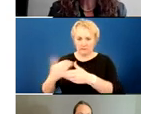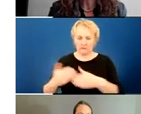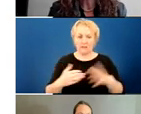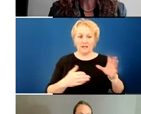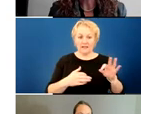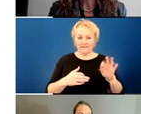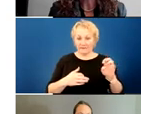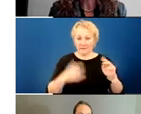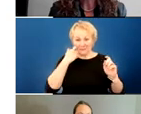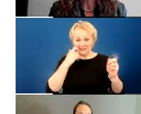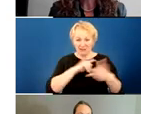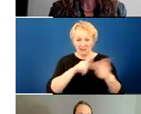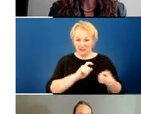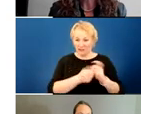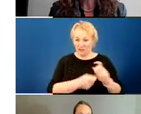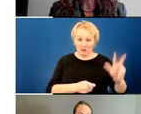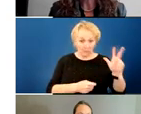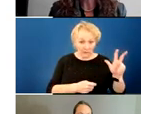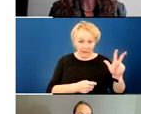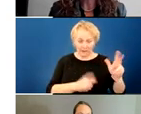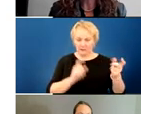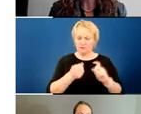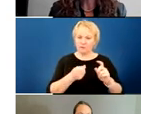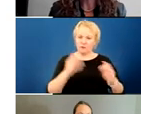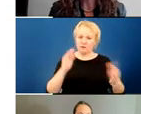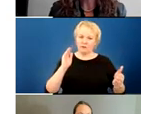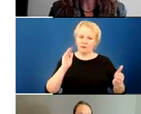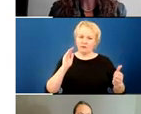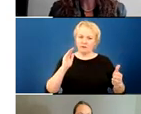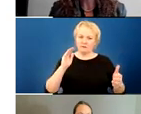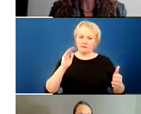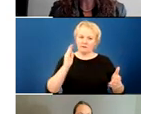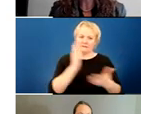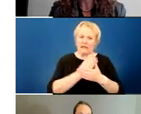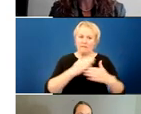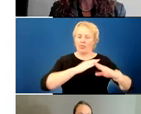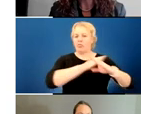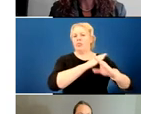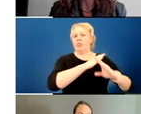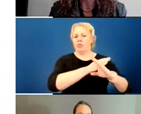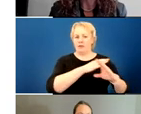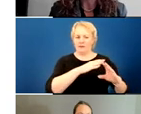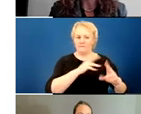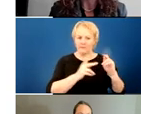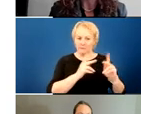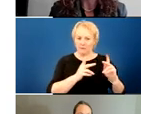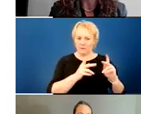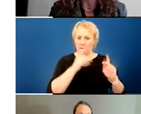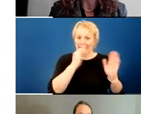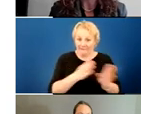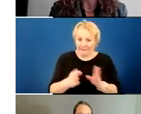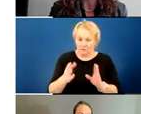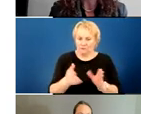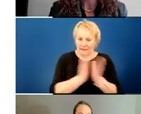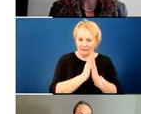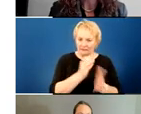immediate steps to reduce access barriers experienced by underserved populations seeking individual assistance after a